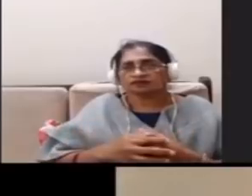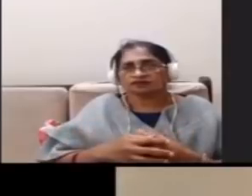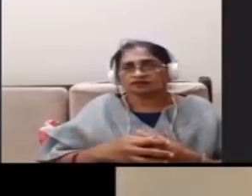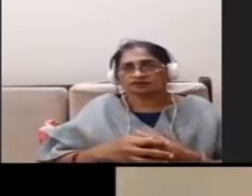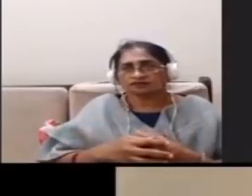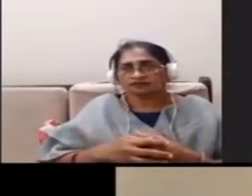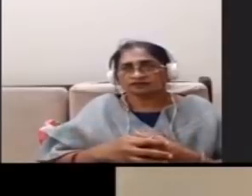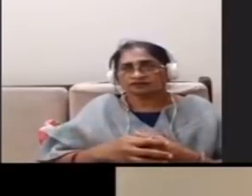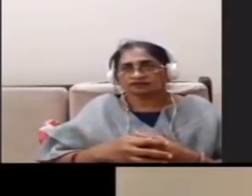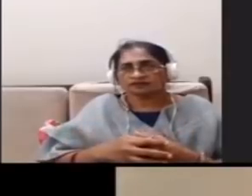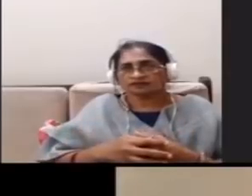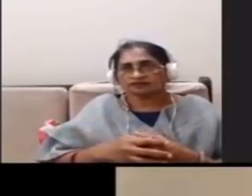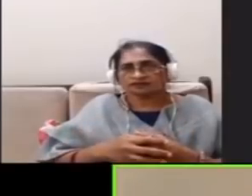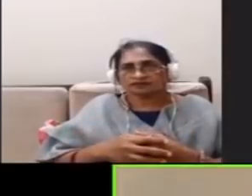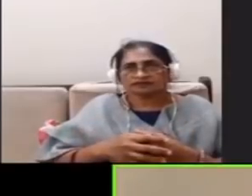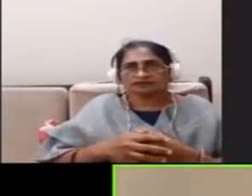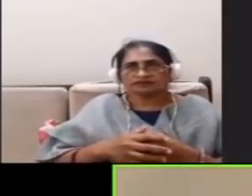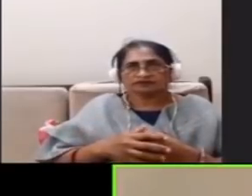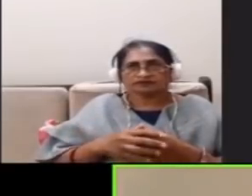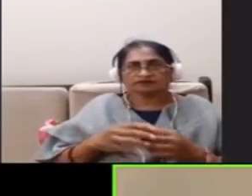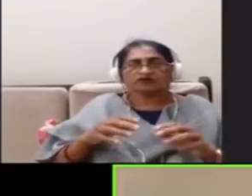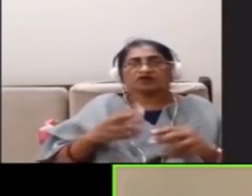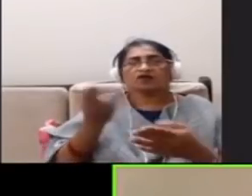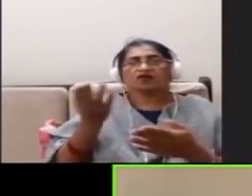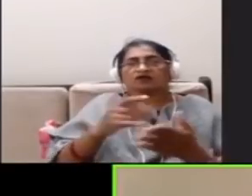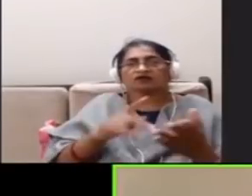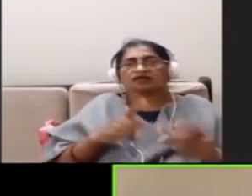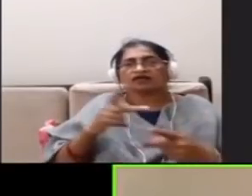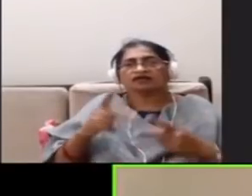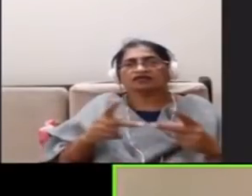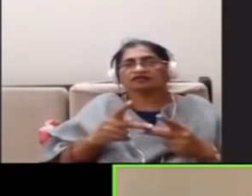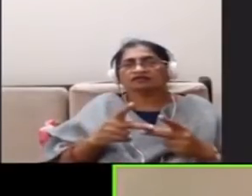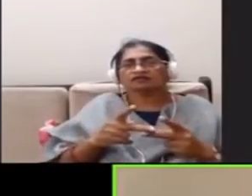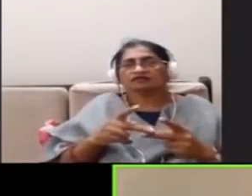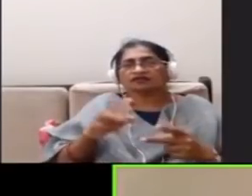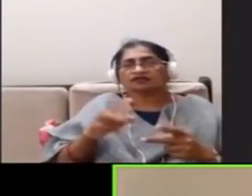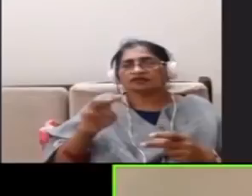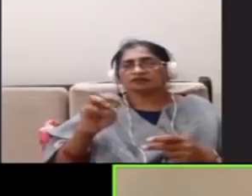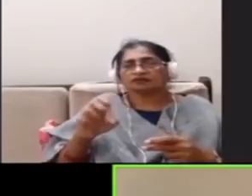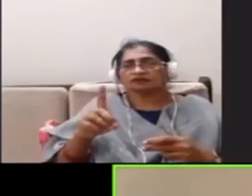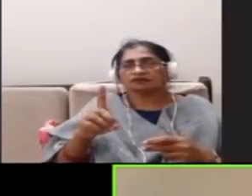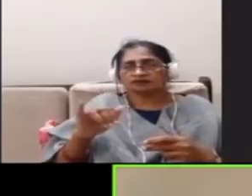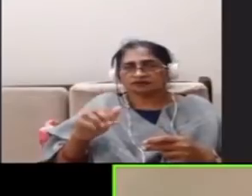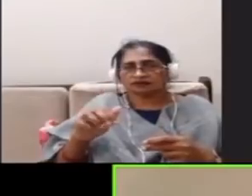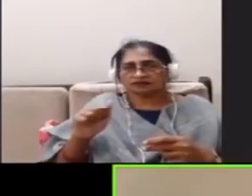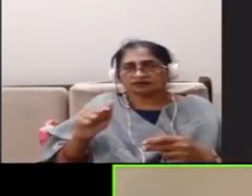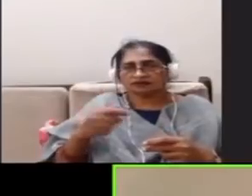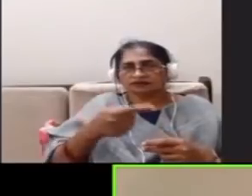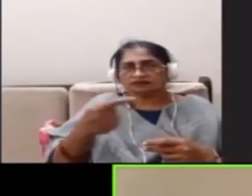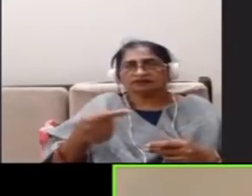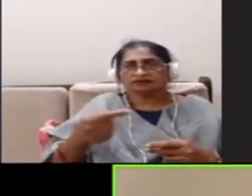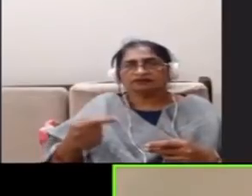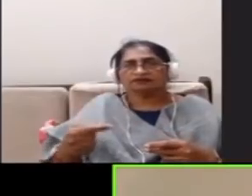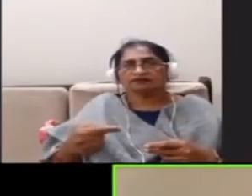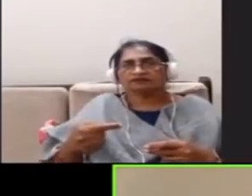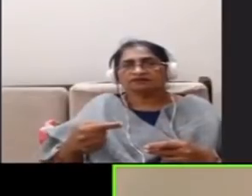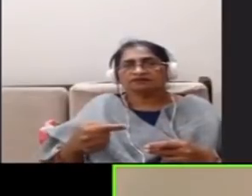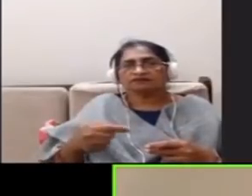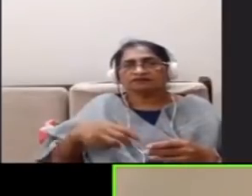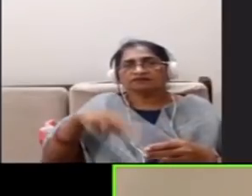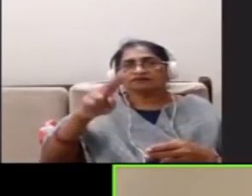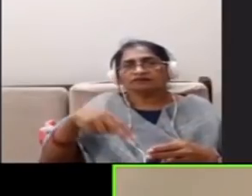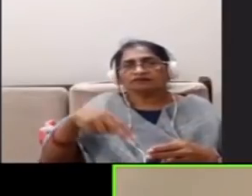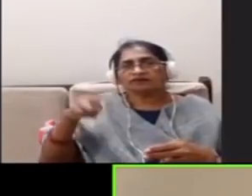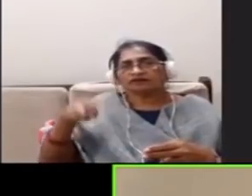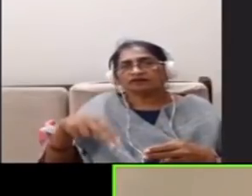are participating in all kinds of multimedia arts. And specifically, I'm thinking principally in painting and